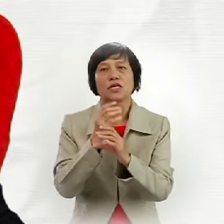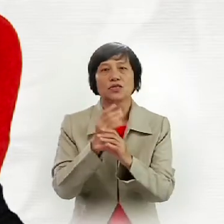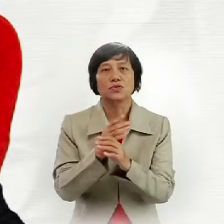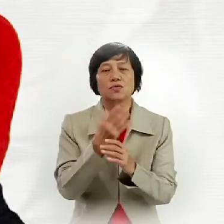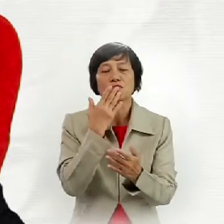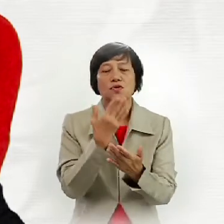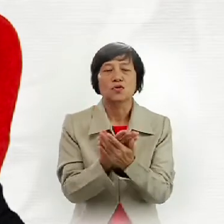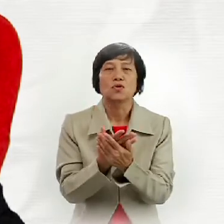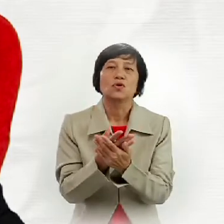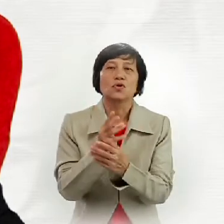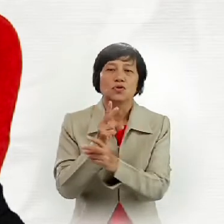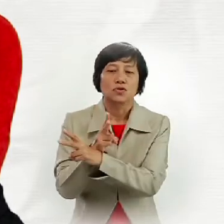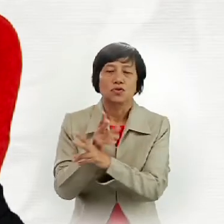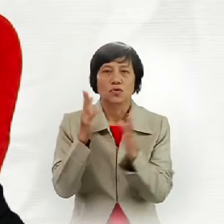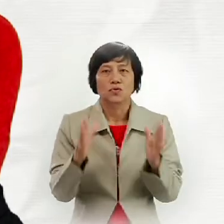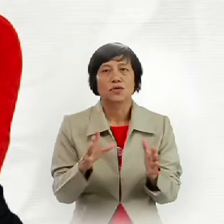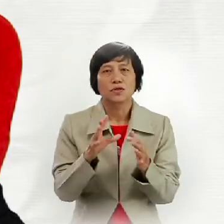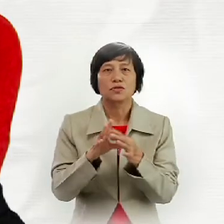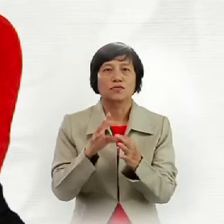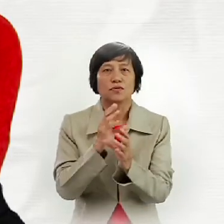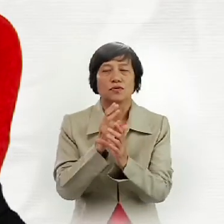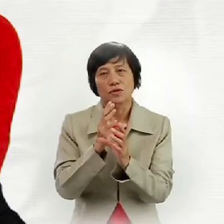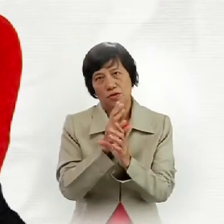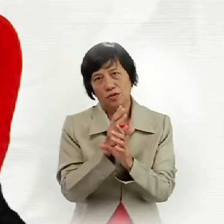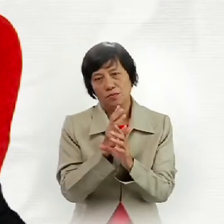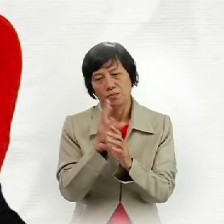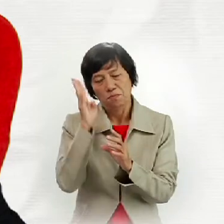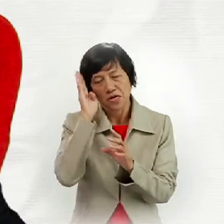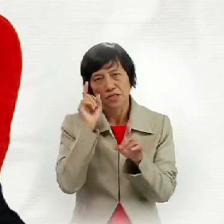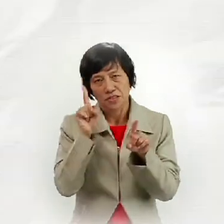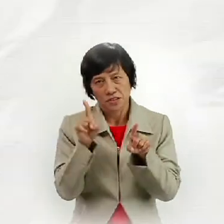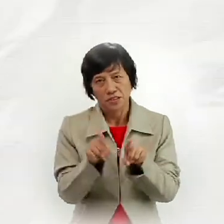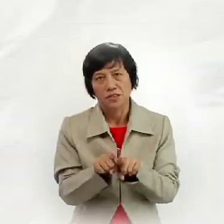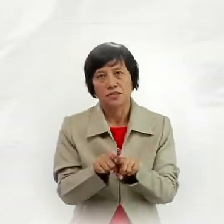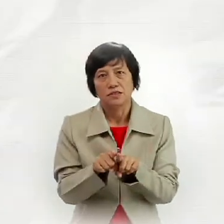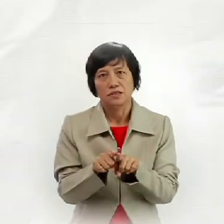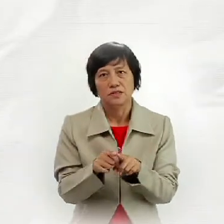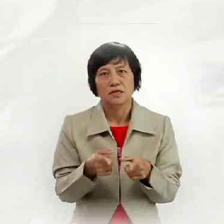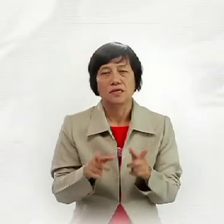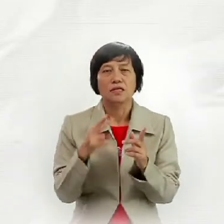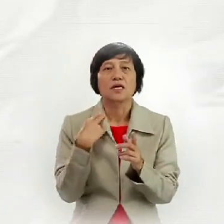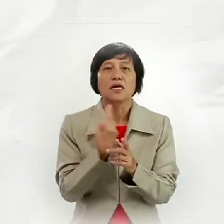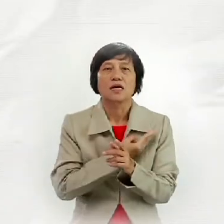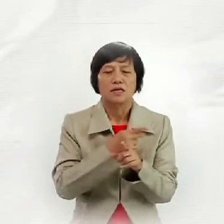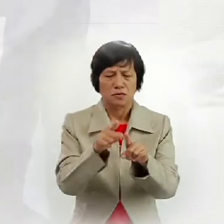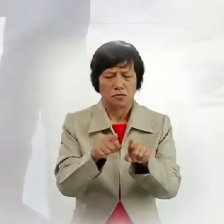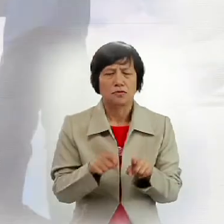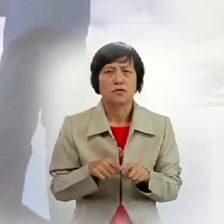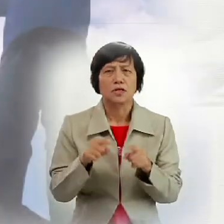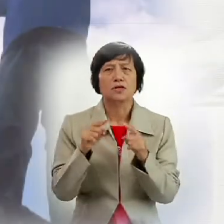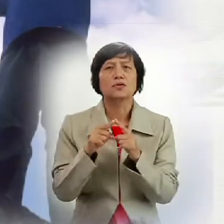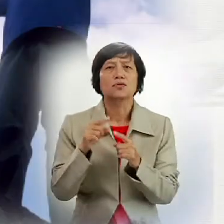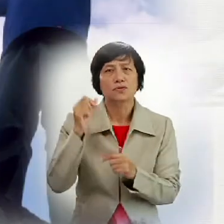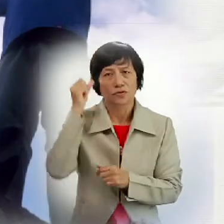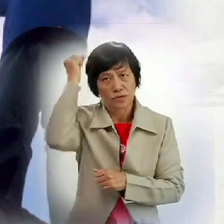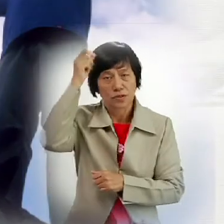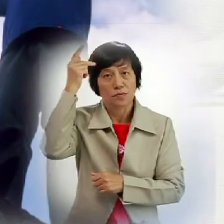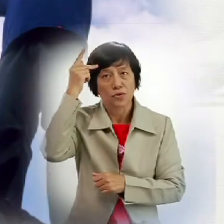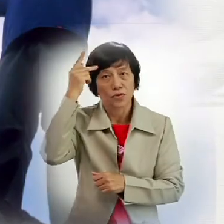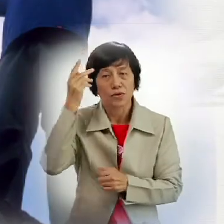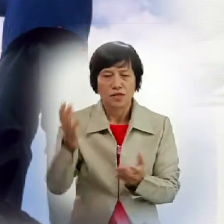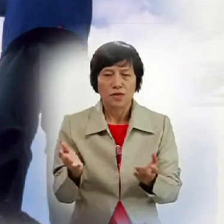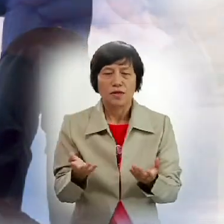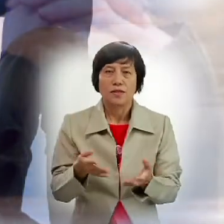and good stewards of their brothers and sisters. Let us, according to St. Paul, lift our